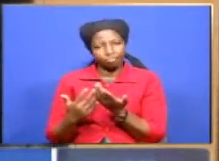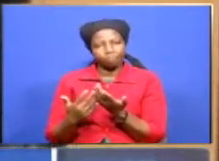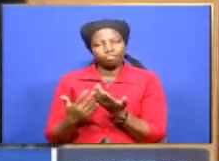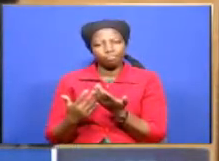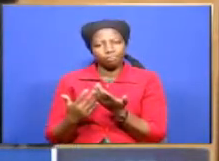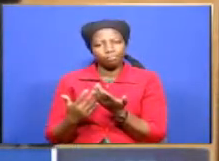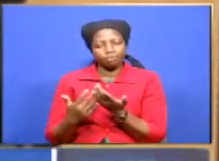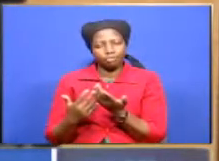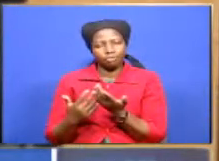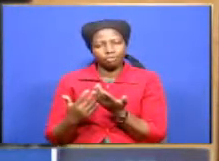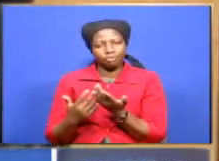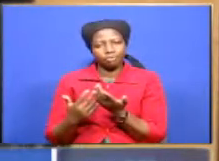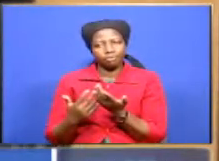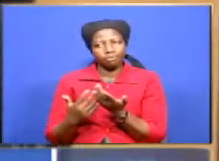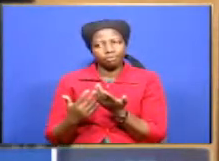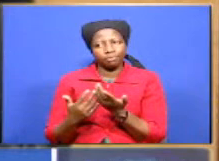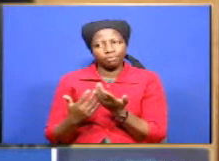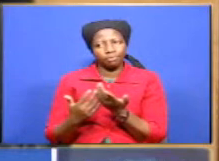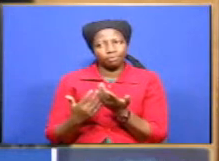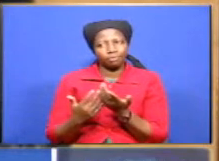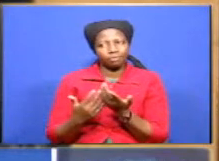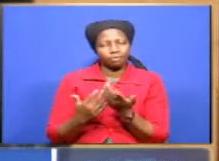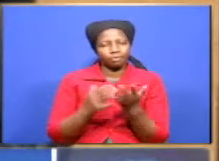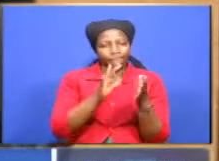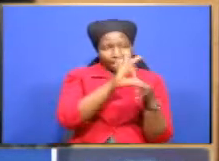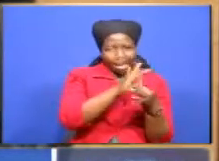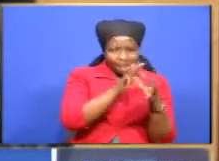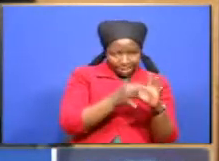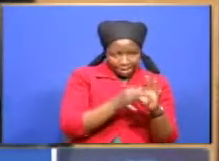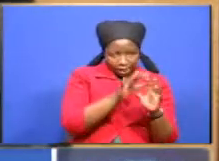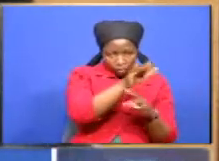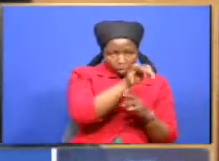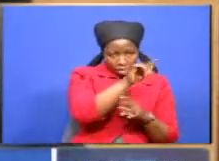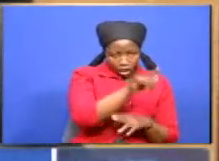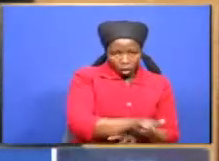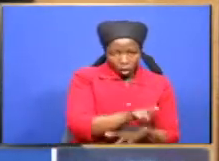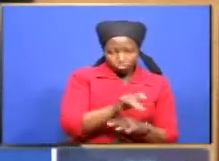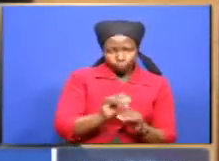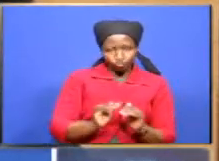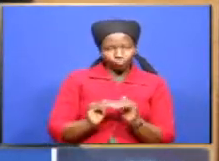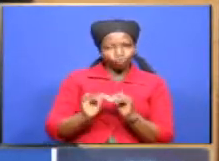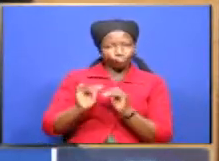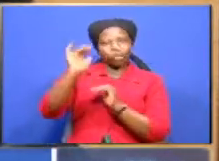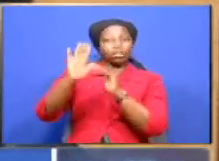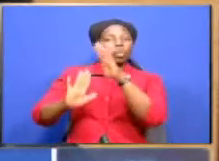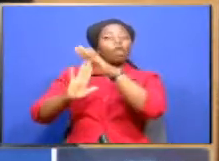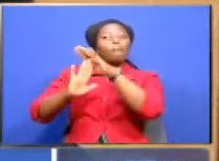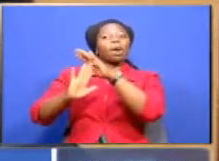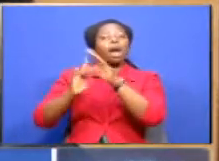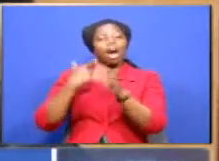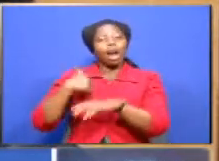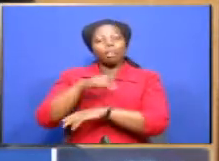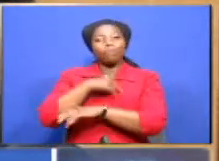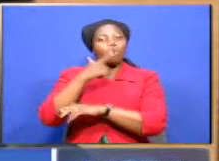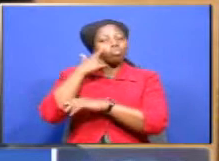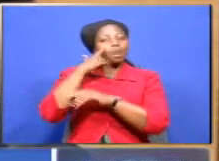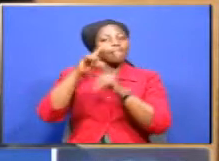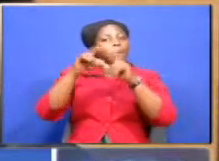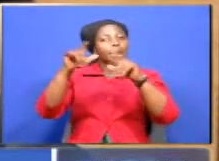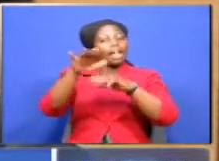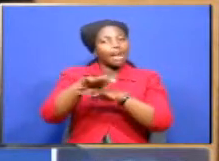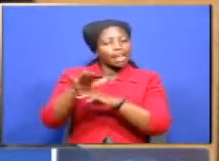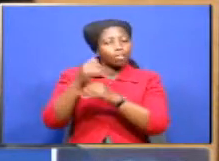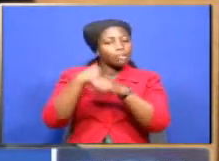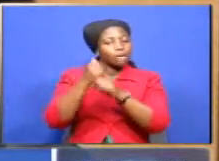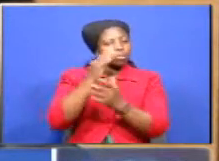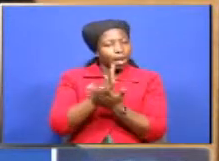the chain from the lower side also to the top. And we are looking at broad areas so that to make sure that, you